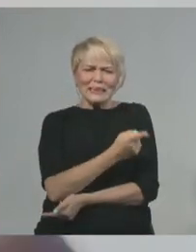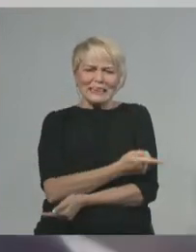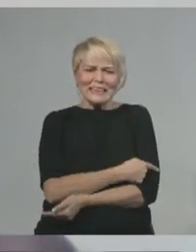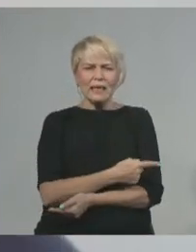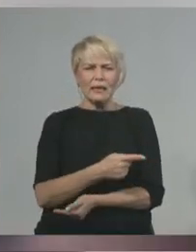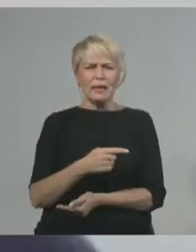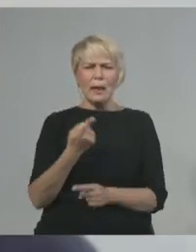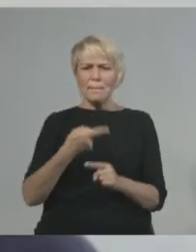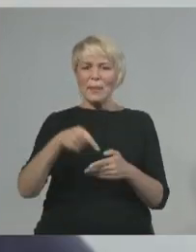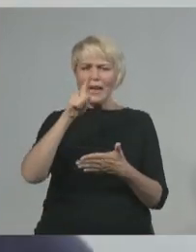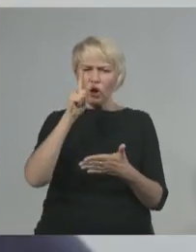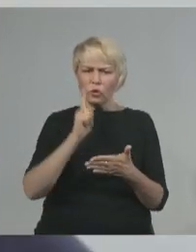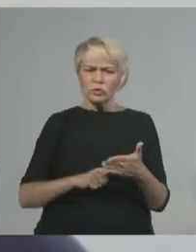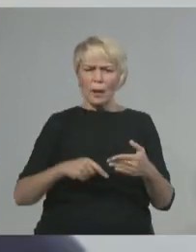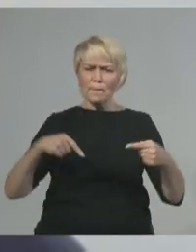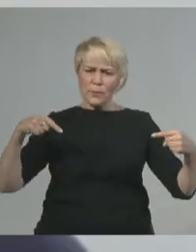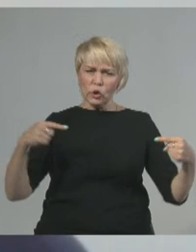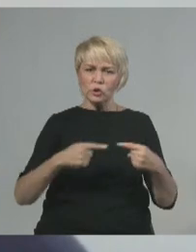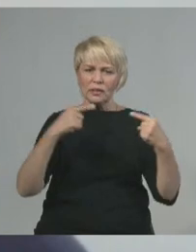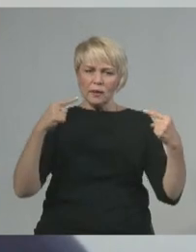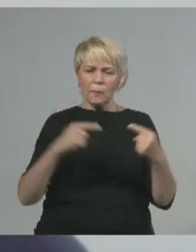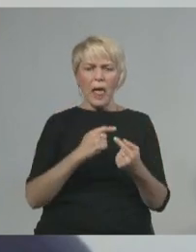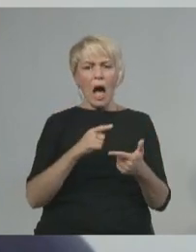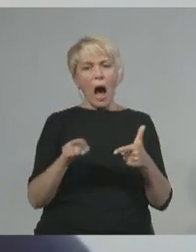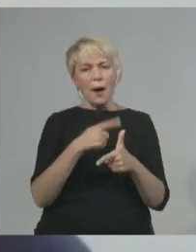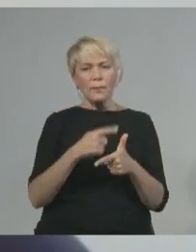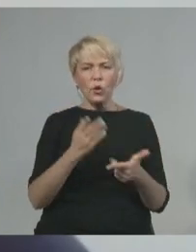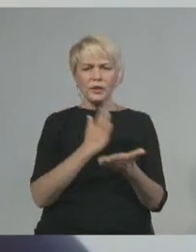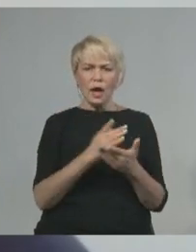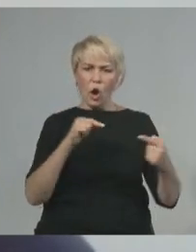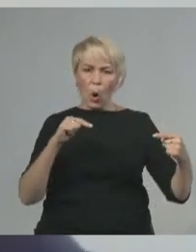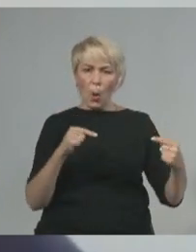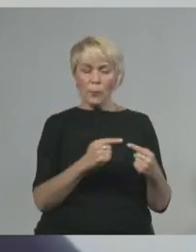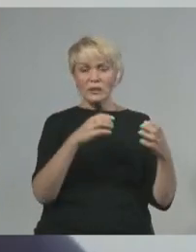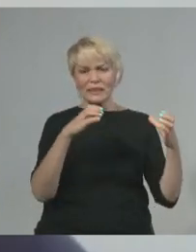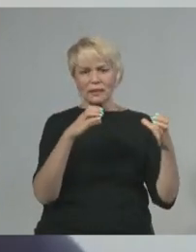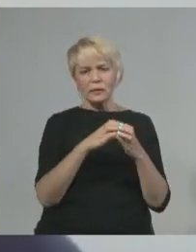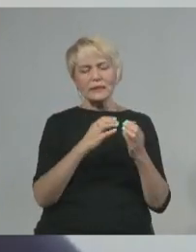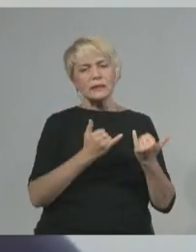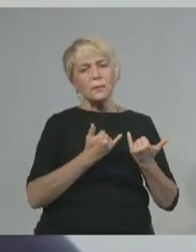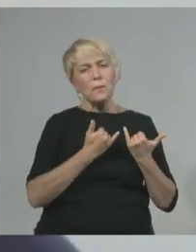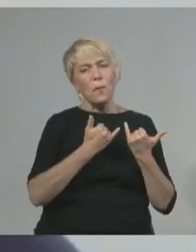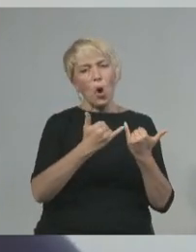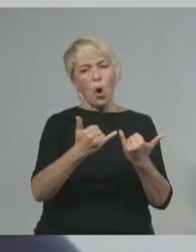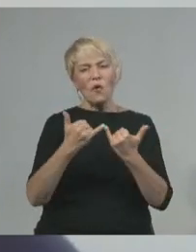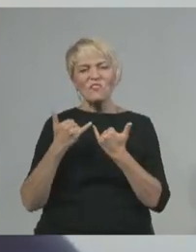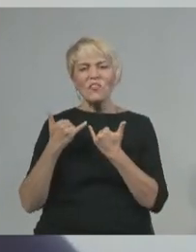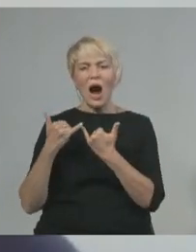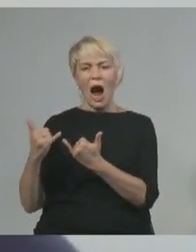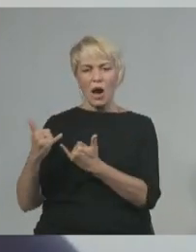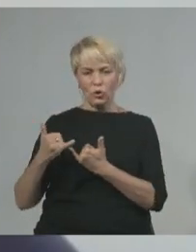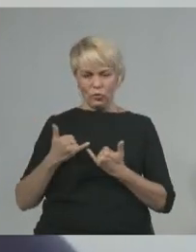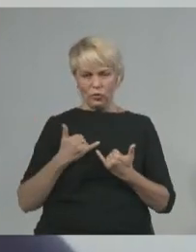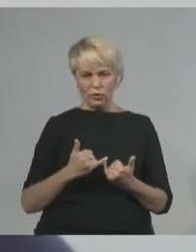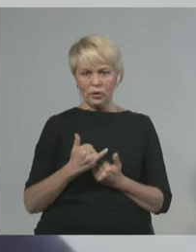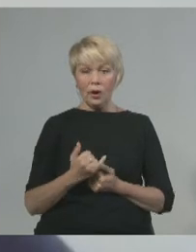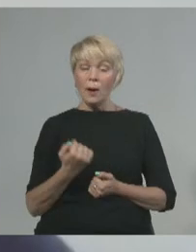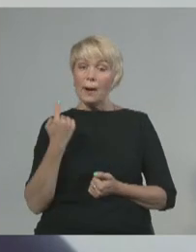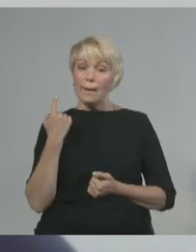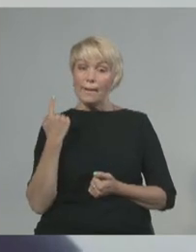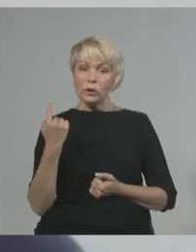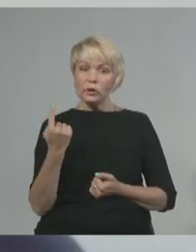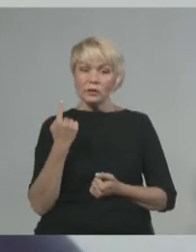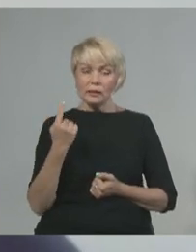talk to the other position with respect for example one polemic topic in el salvador is